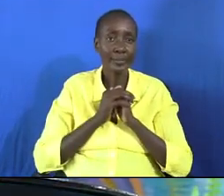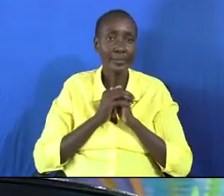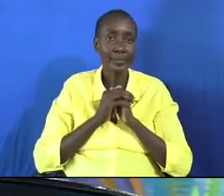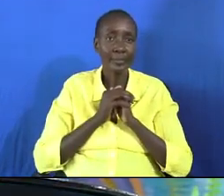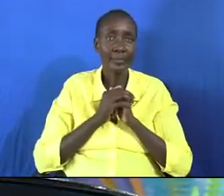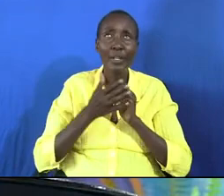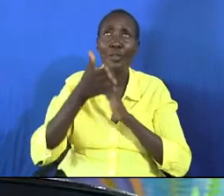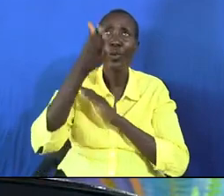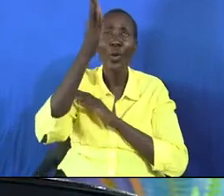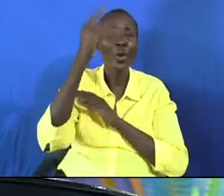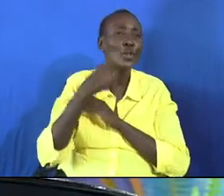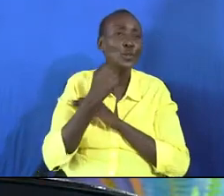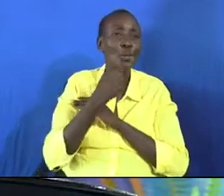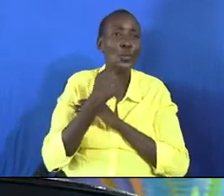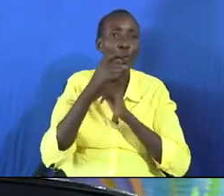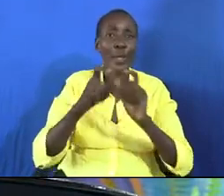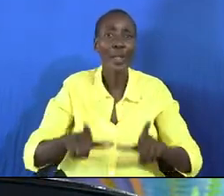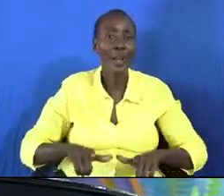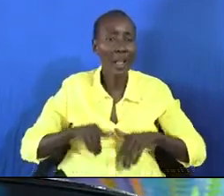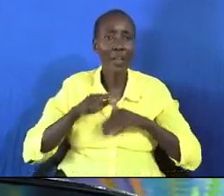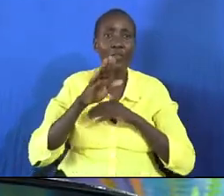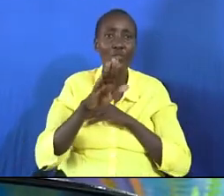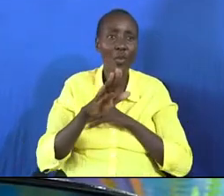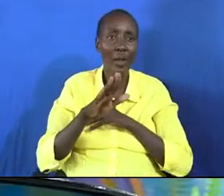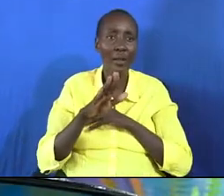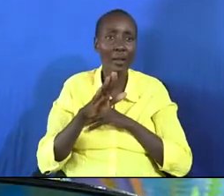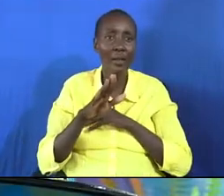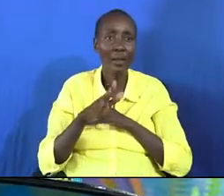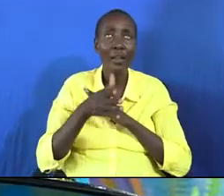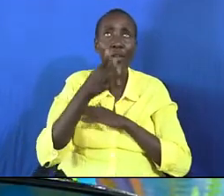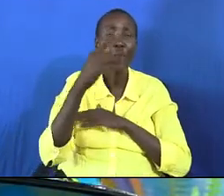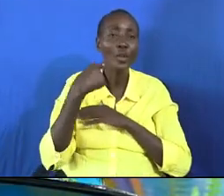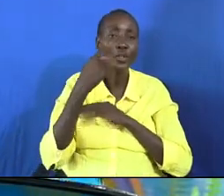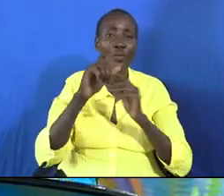Who is God to you? What is the picture that you have of God?